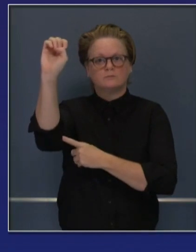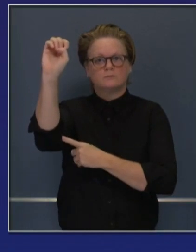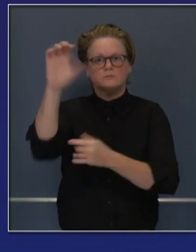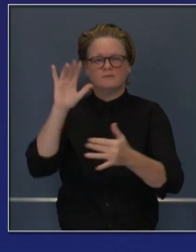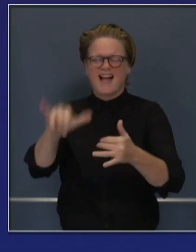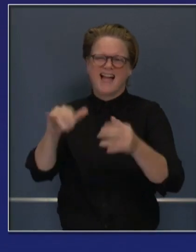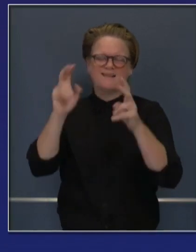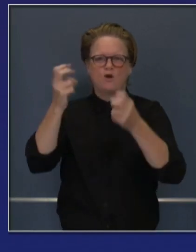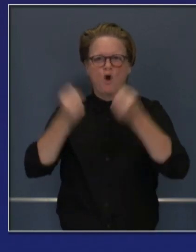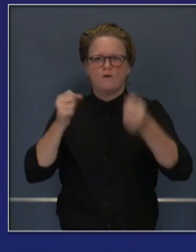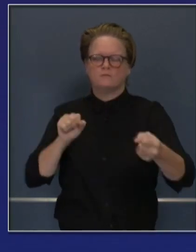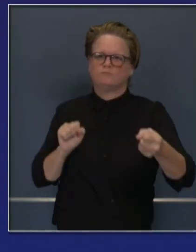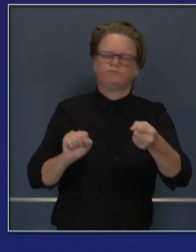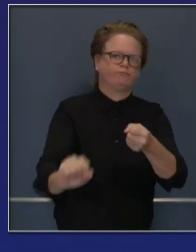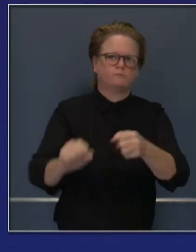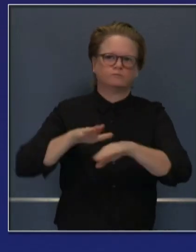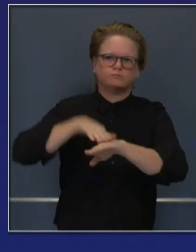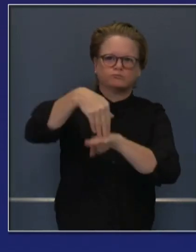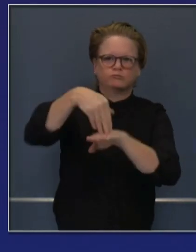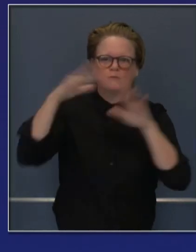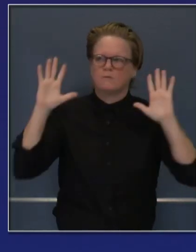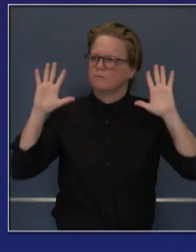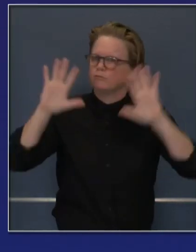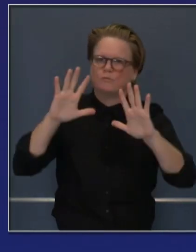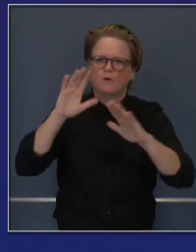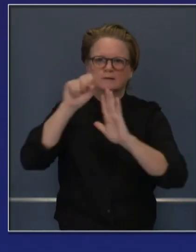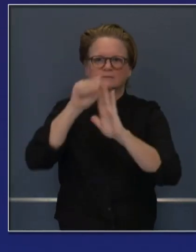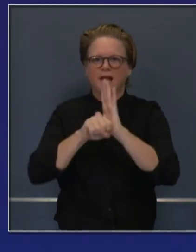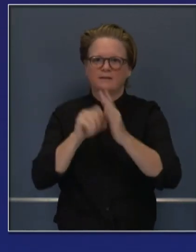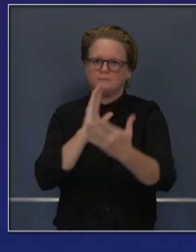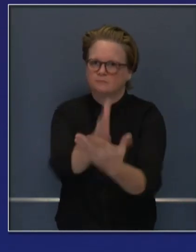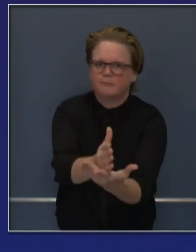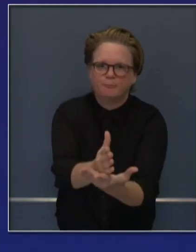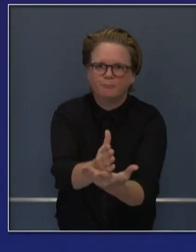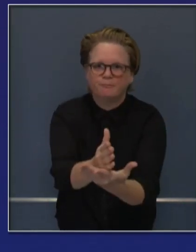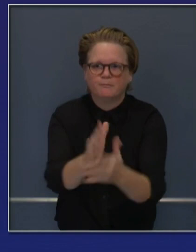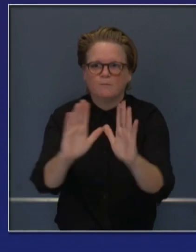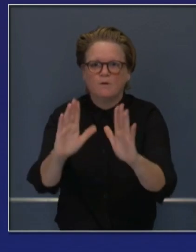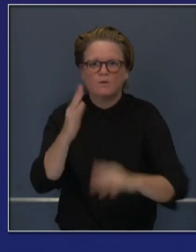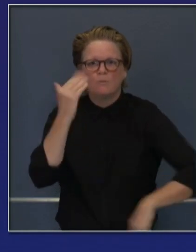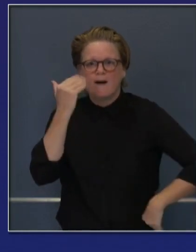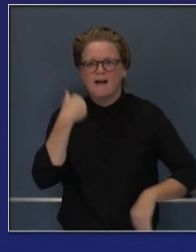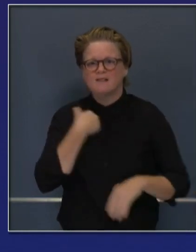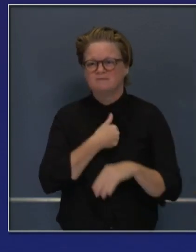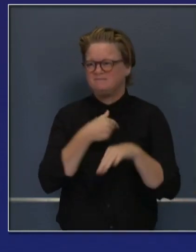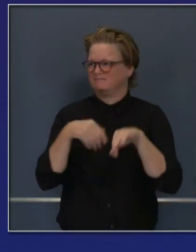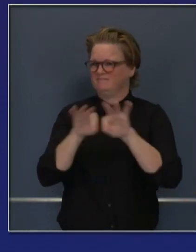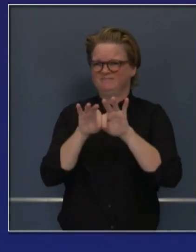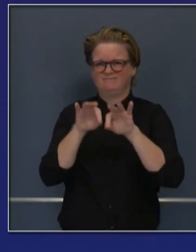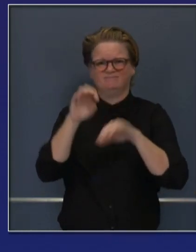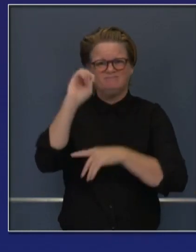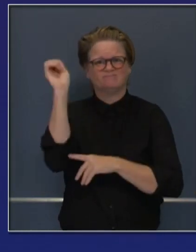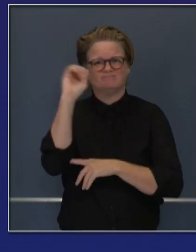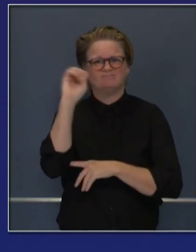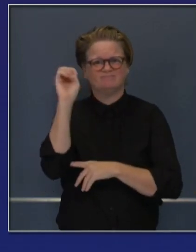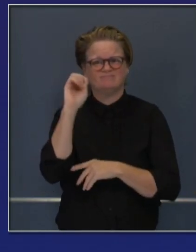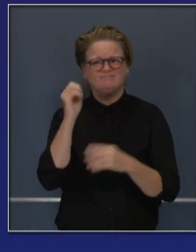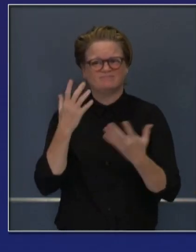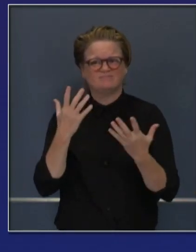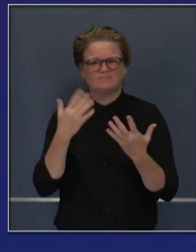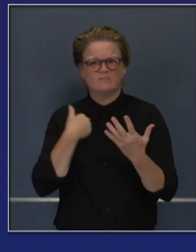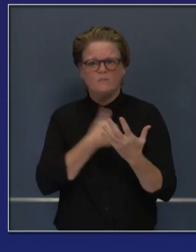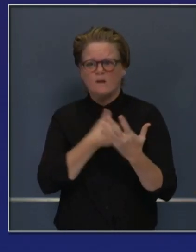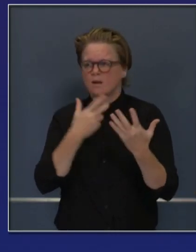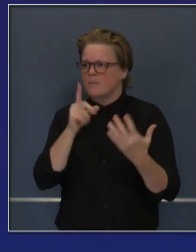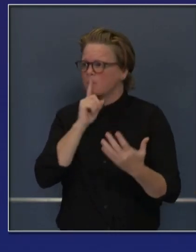low, and that's to avoid flooding the healthcare delivery system. We know a few things today that we didn't know